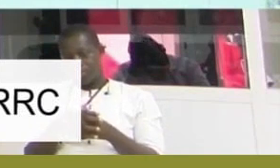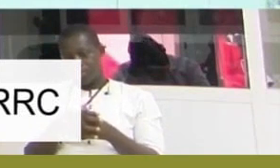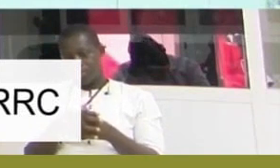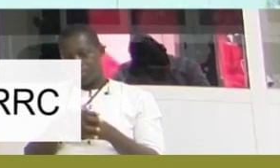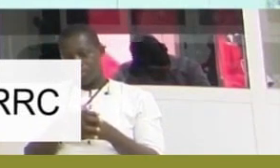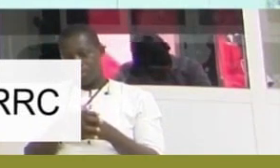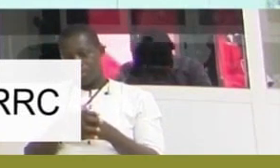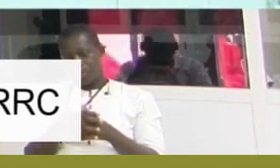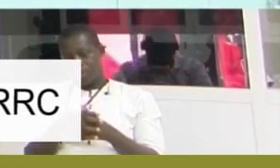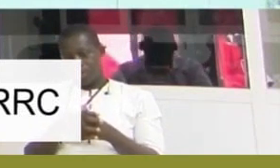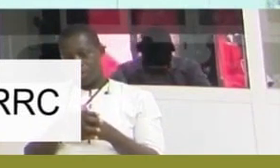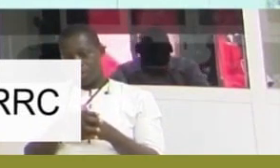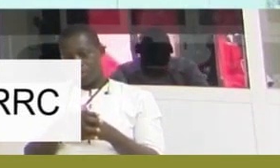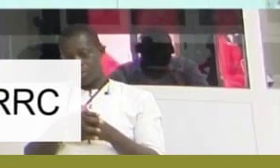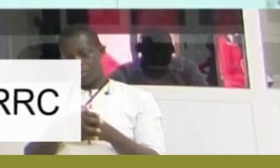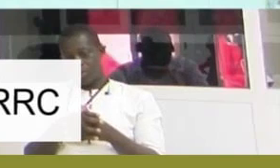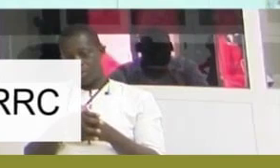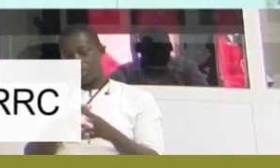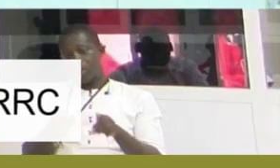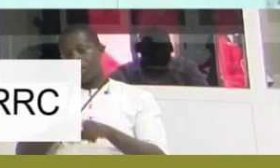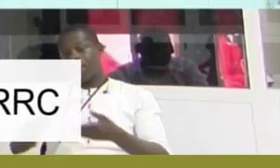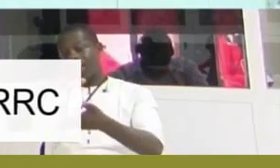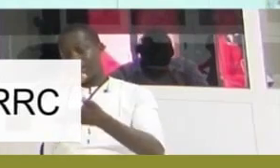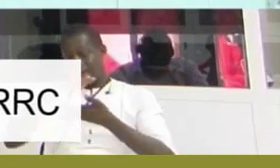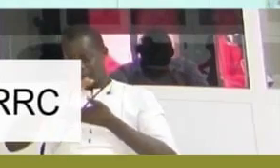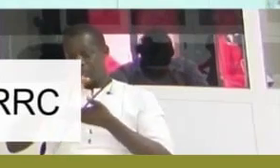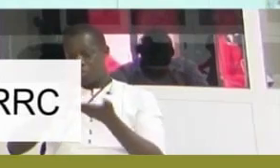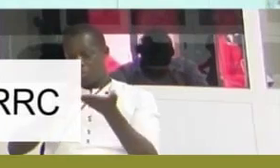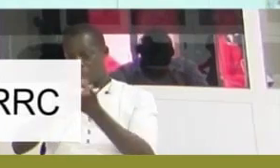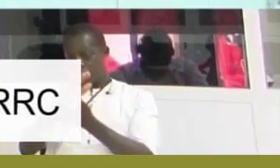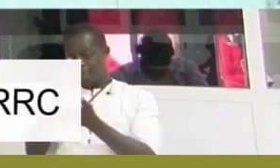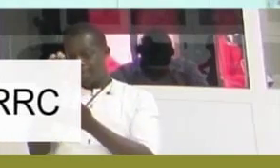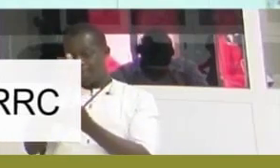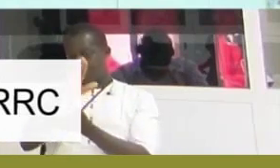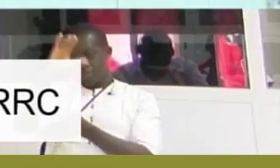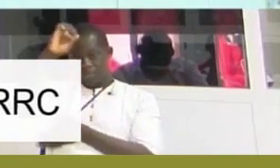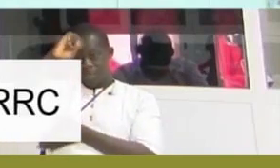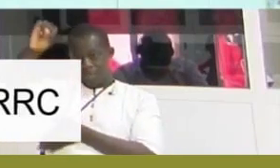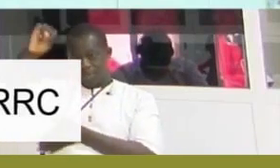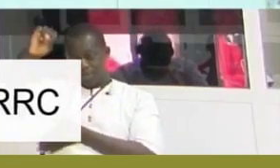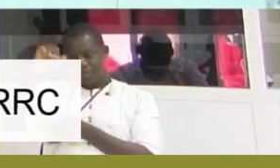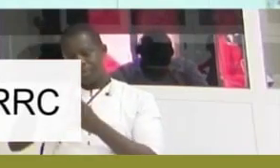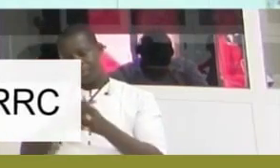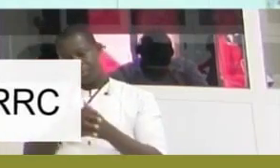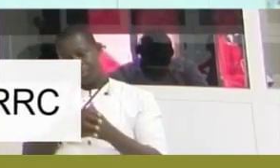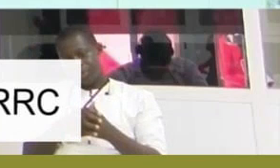I order Soto Mansabulu ko. That he got an order from the president that